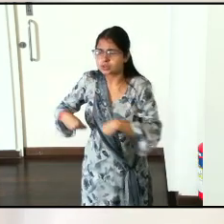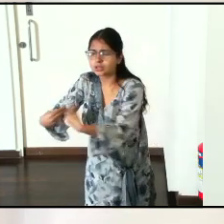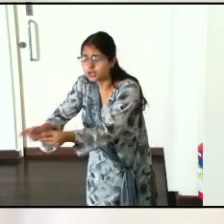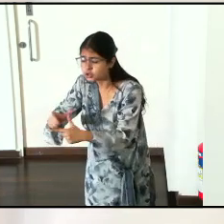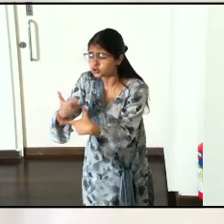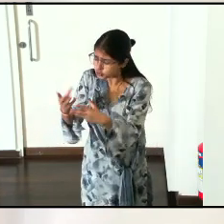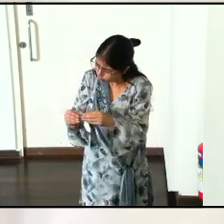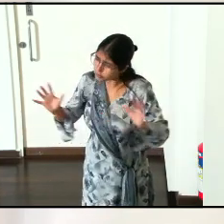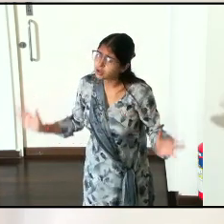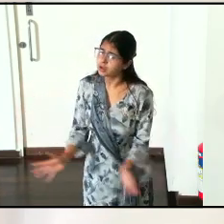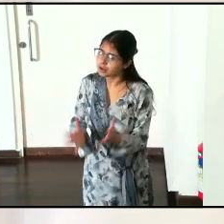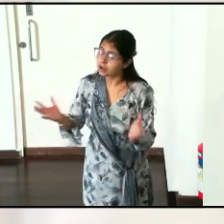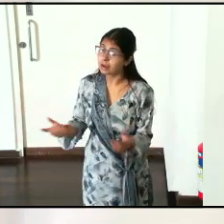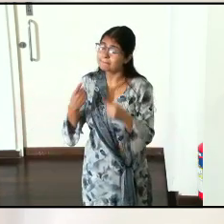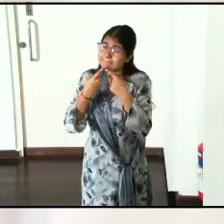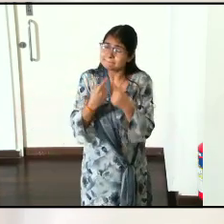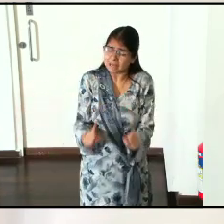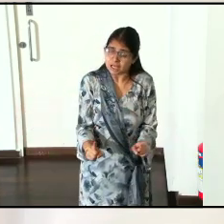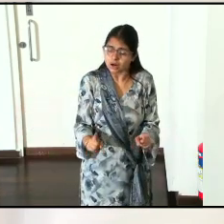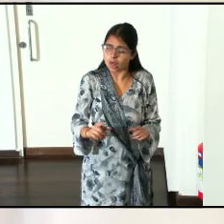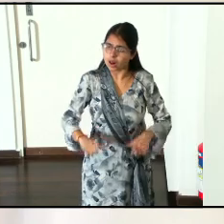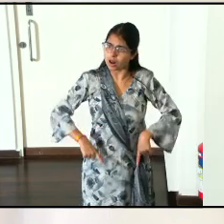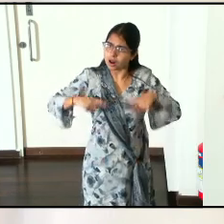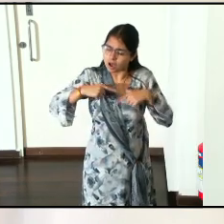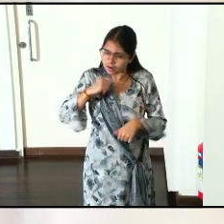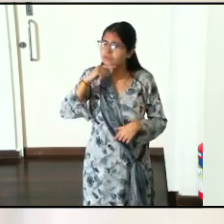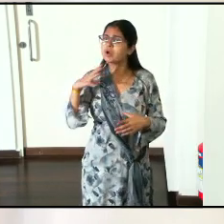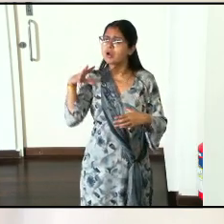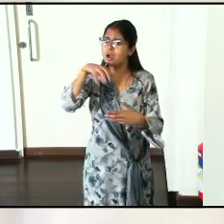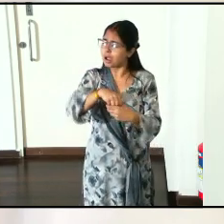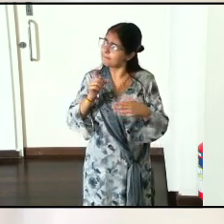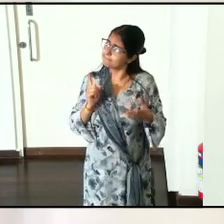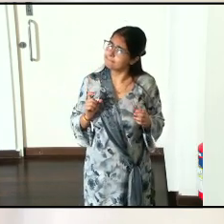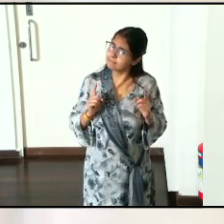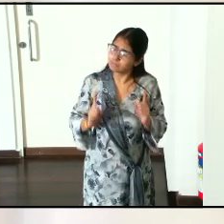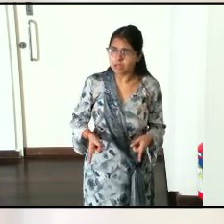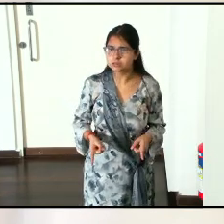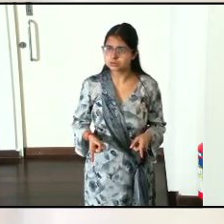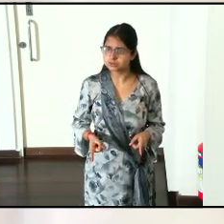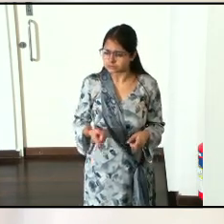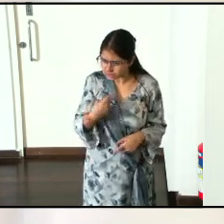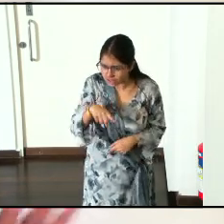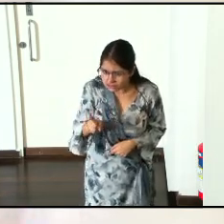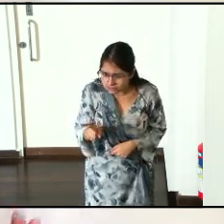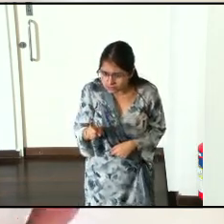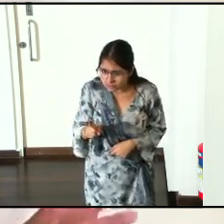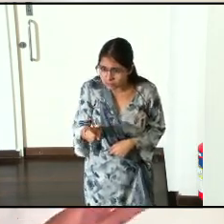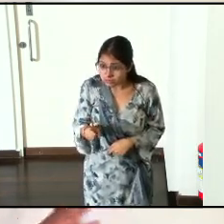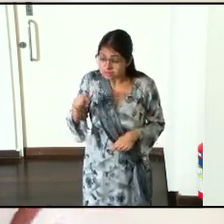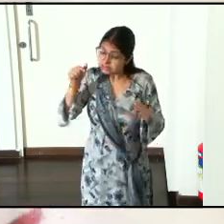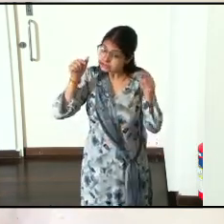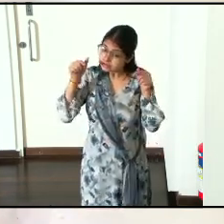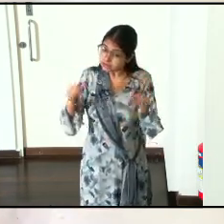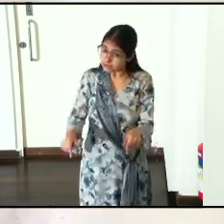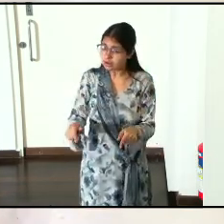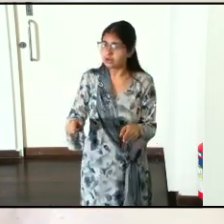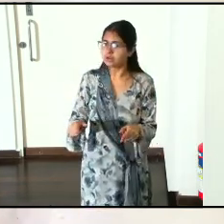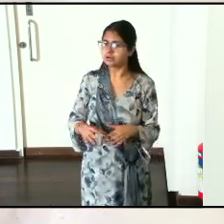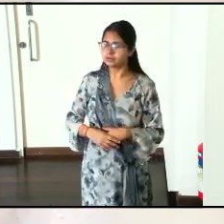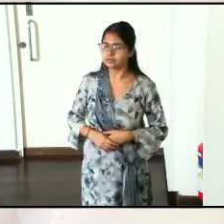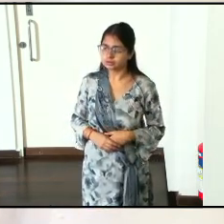employment, but also to a life of dignity that included being pious, right? So that is the kind